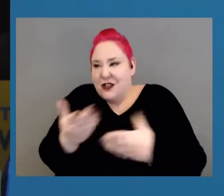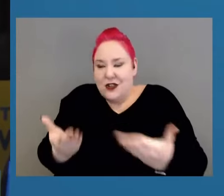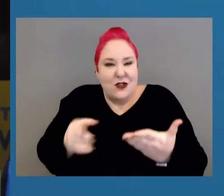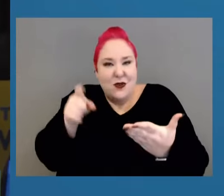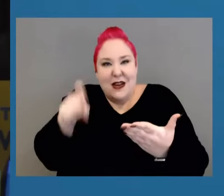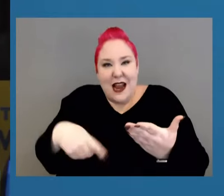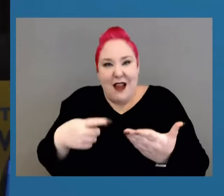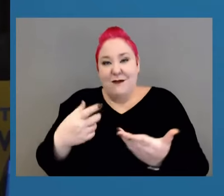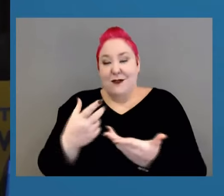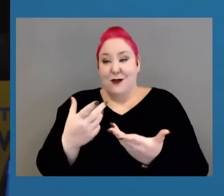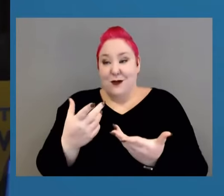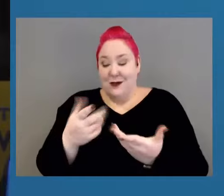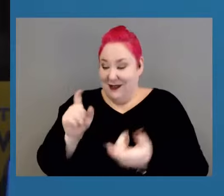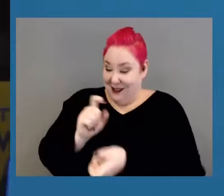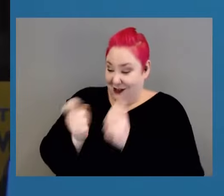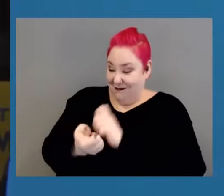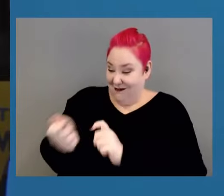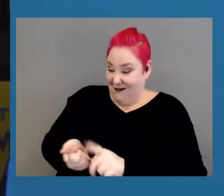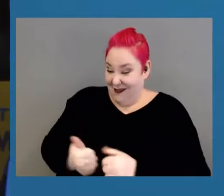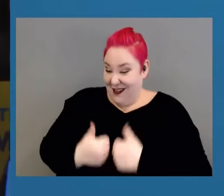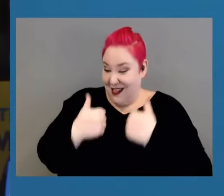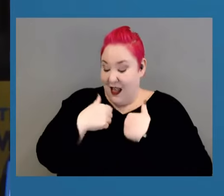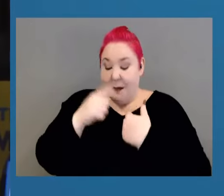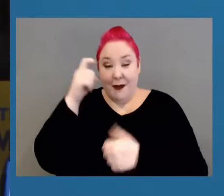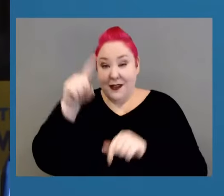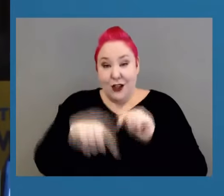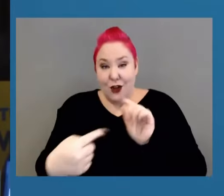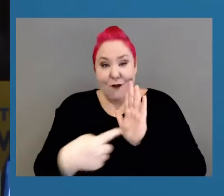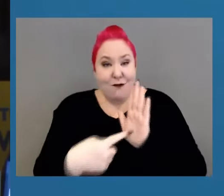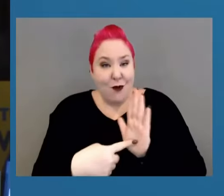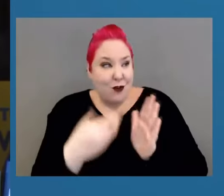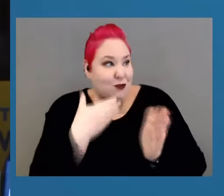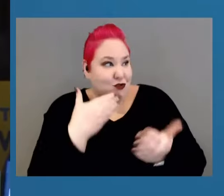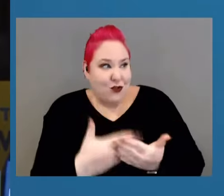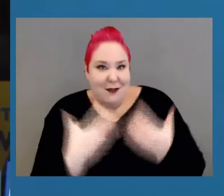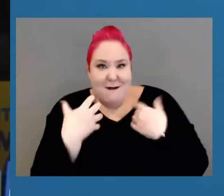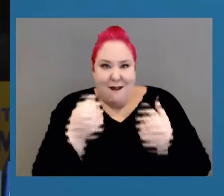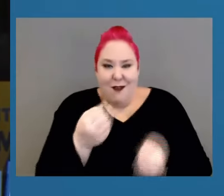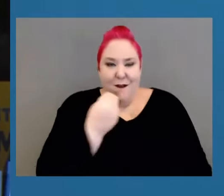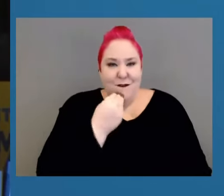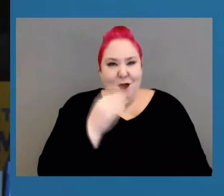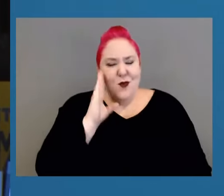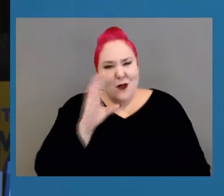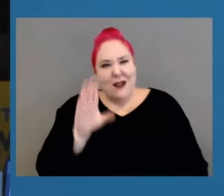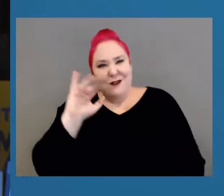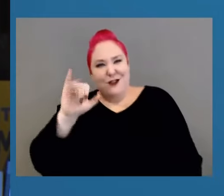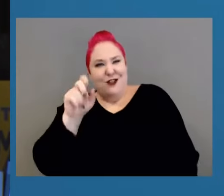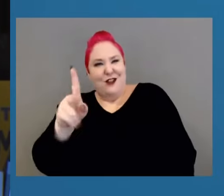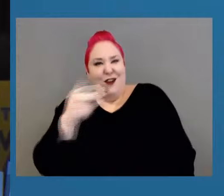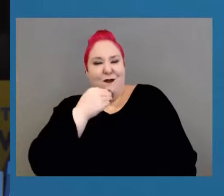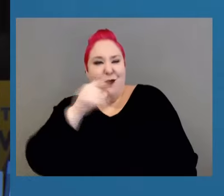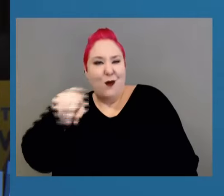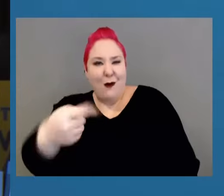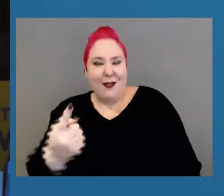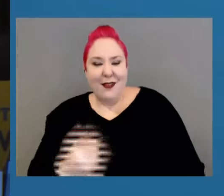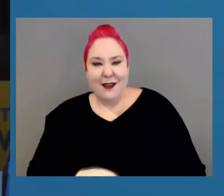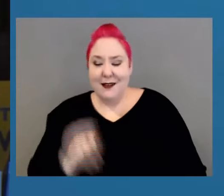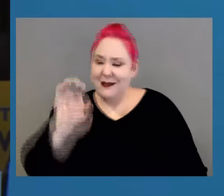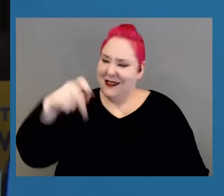food than actually healthy foods. I want to share my story because SNAP isn't just a program, it's my